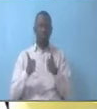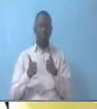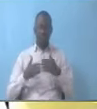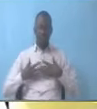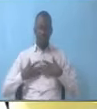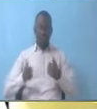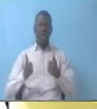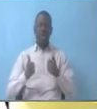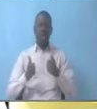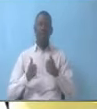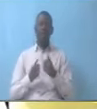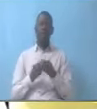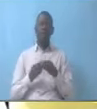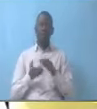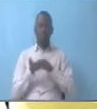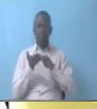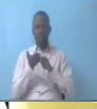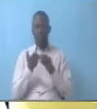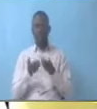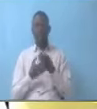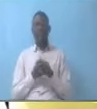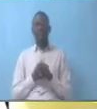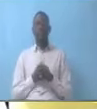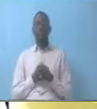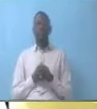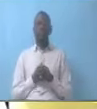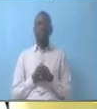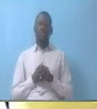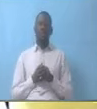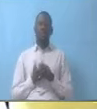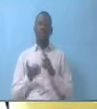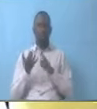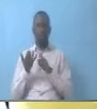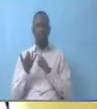care. F. Right to education.